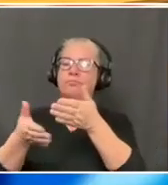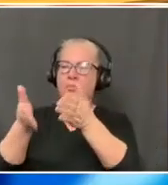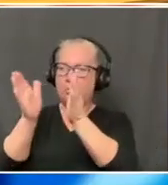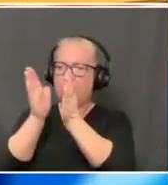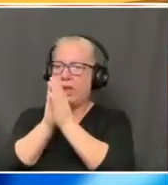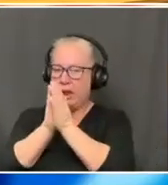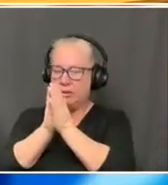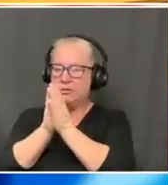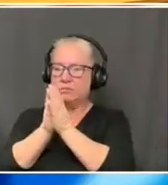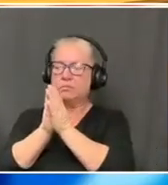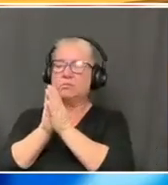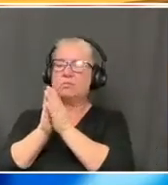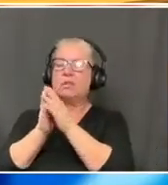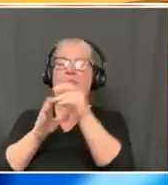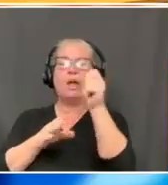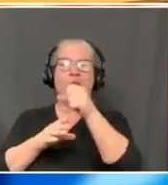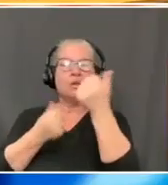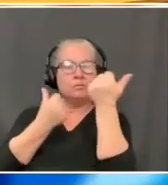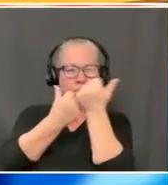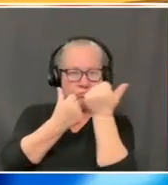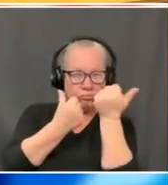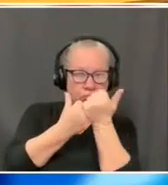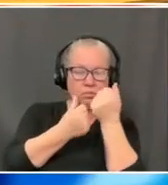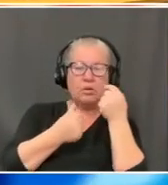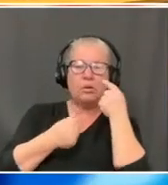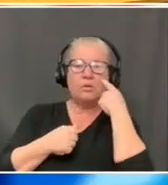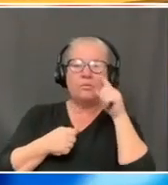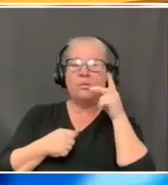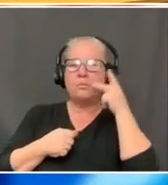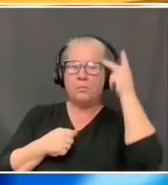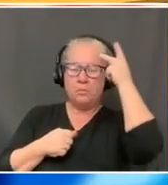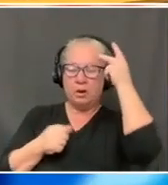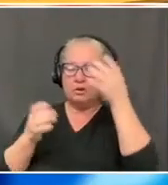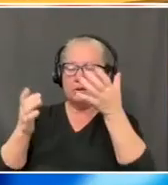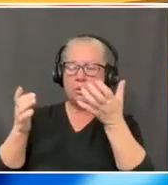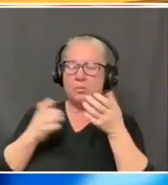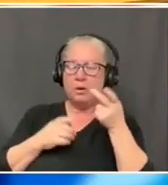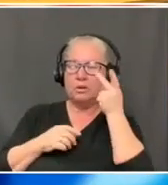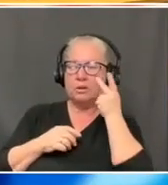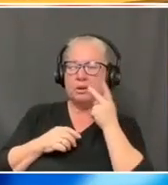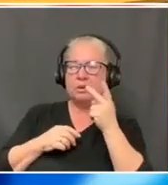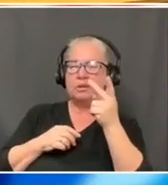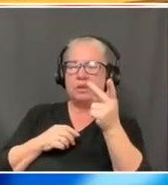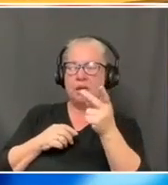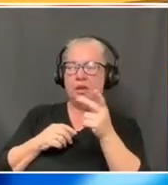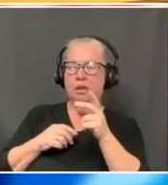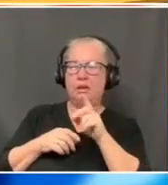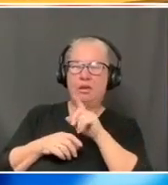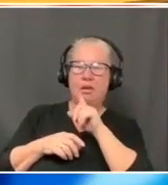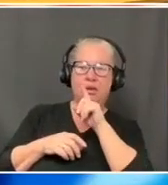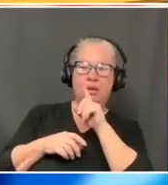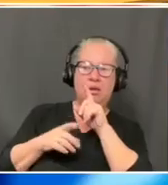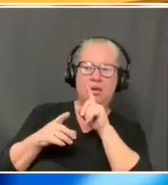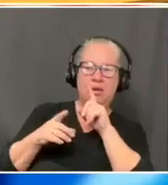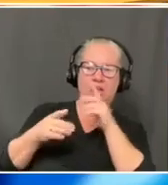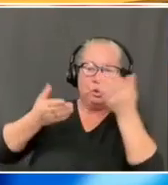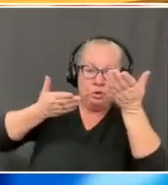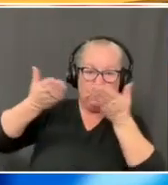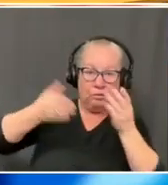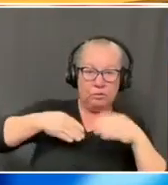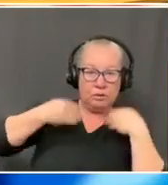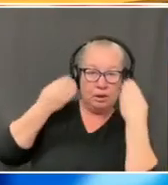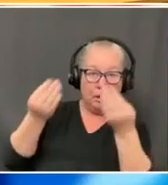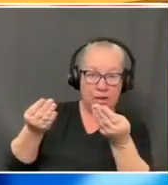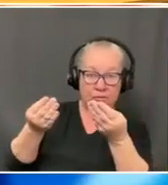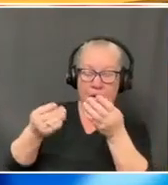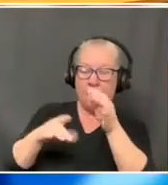generally from parents who want to see particular targeted services for students that sometimes the district cannot provide. And